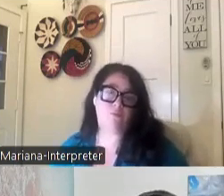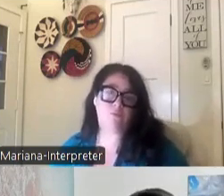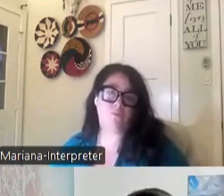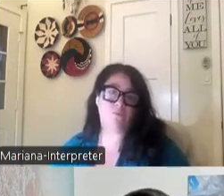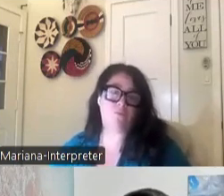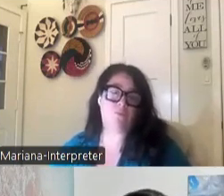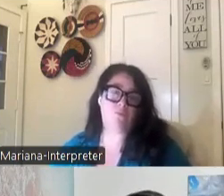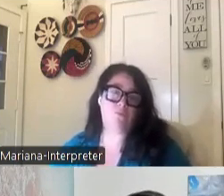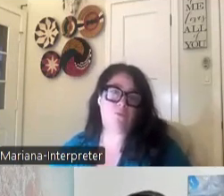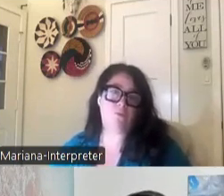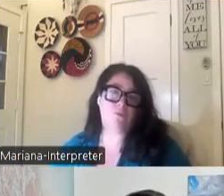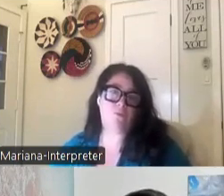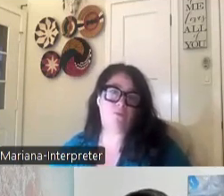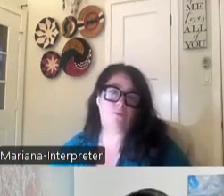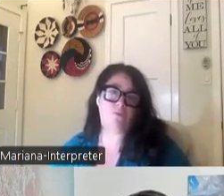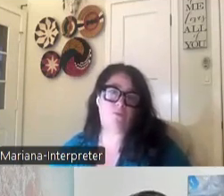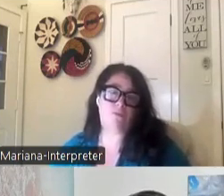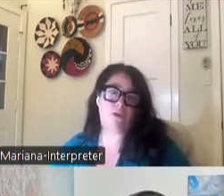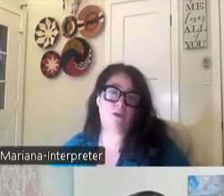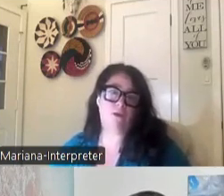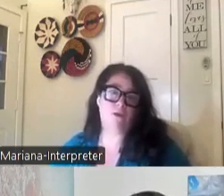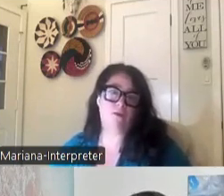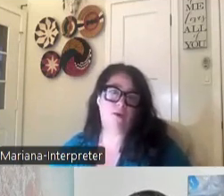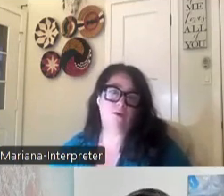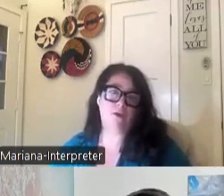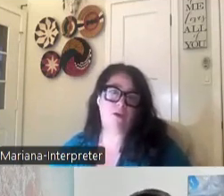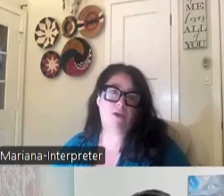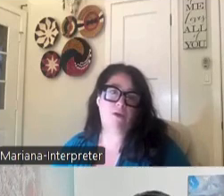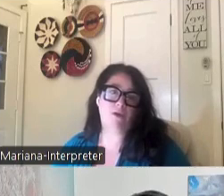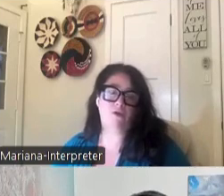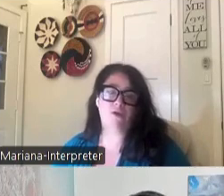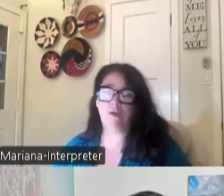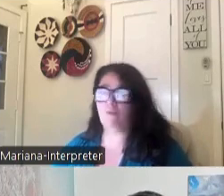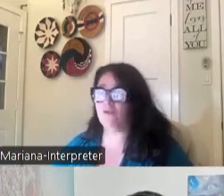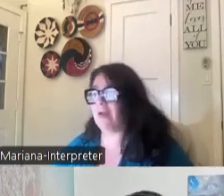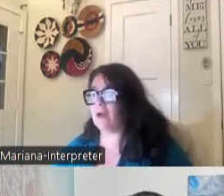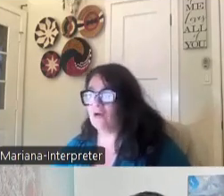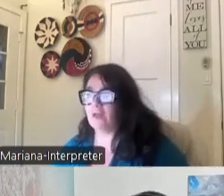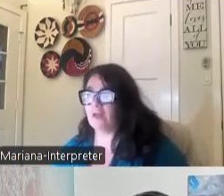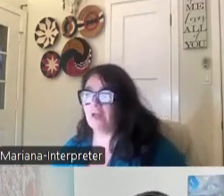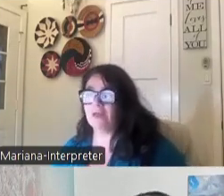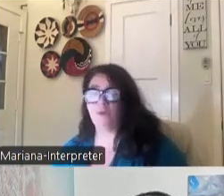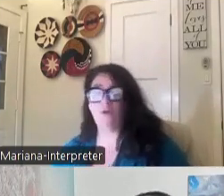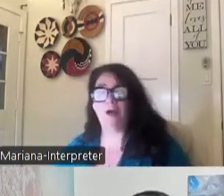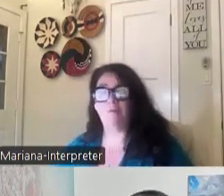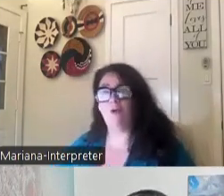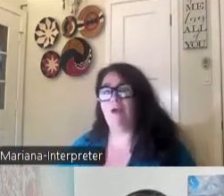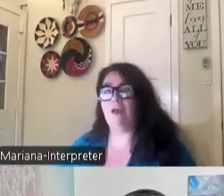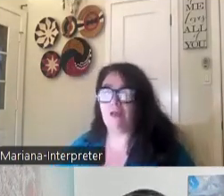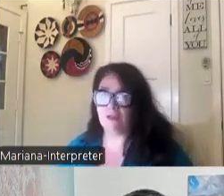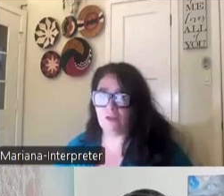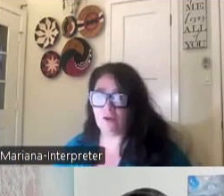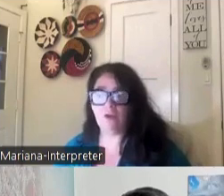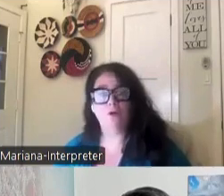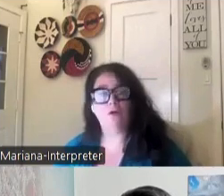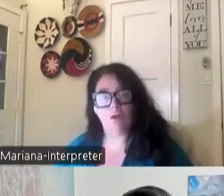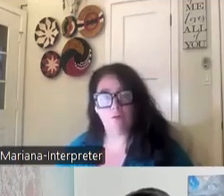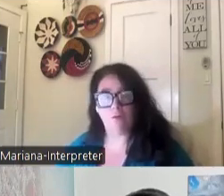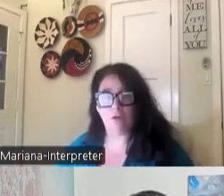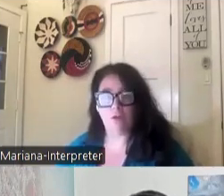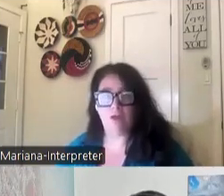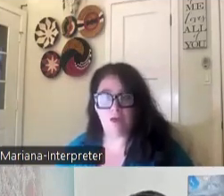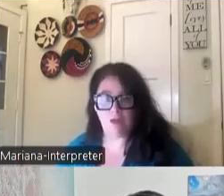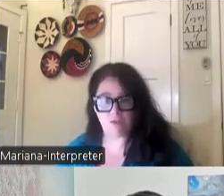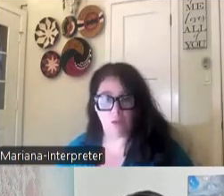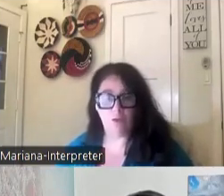But as I mentioned, there is slightly slower warming along the coast. So I wanted to dive in a little bit more to that because that coastal